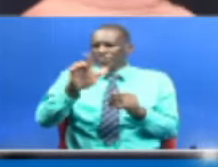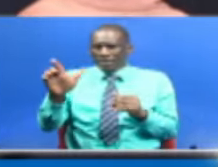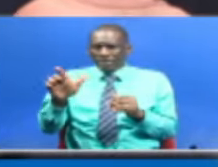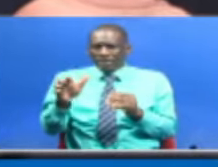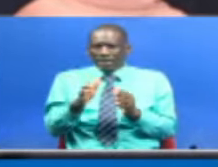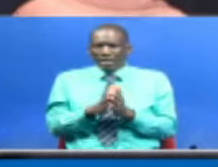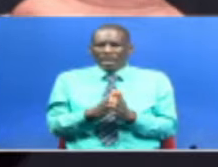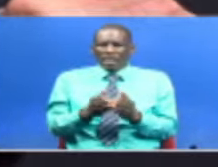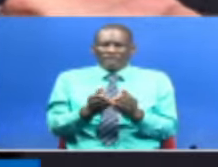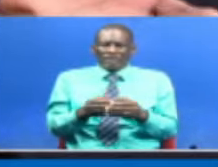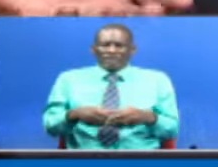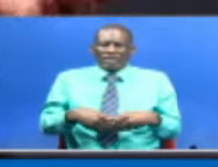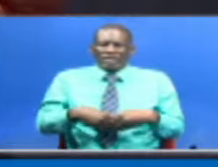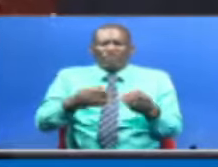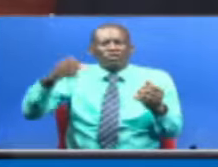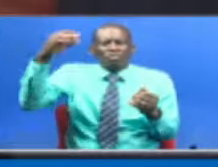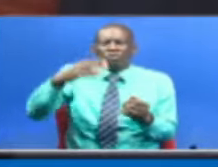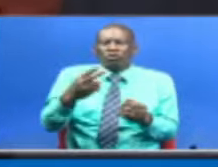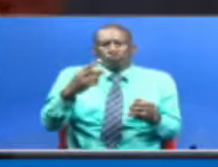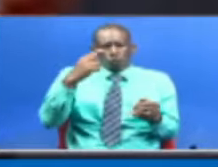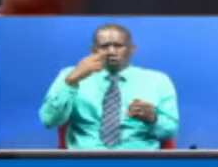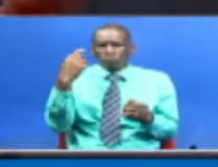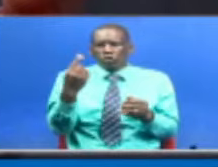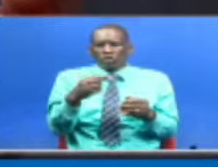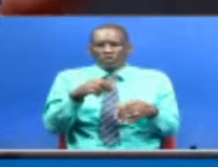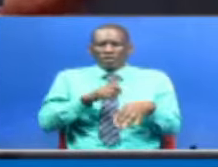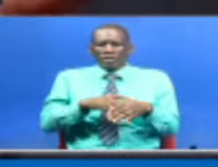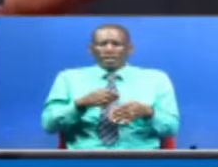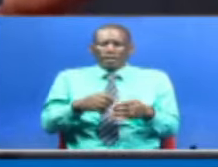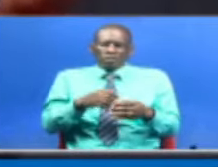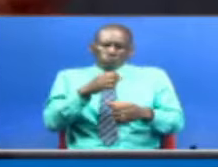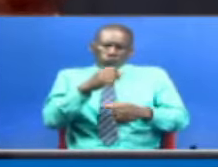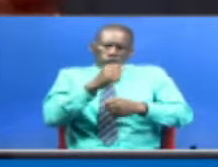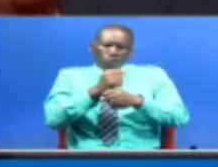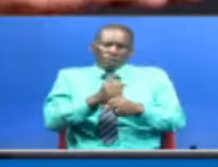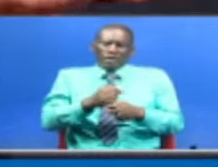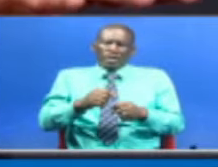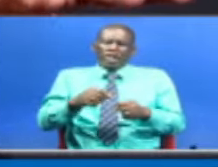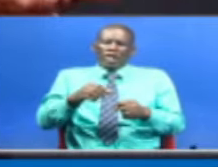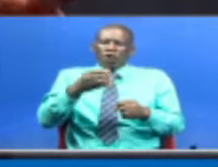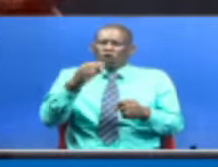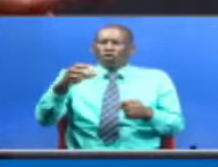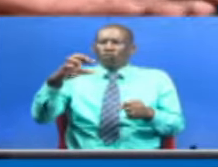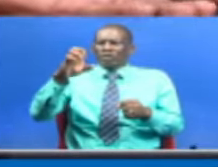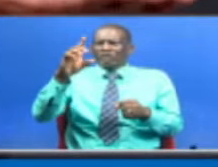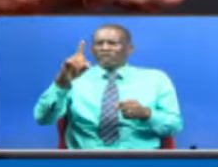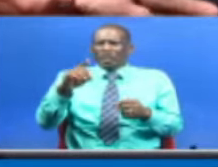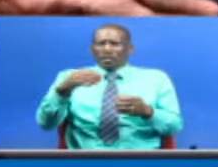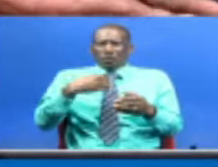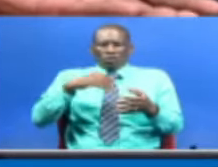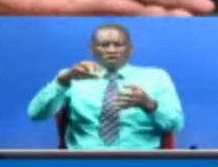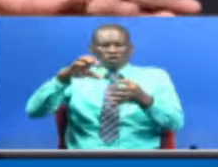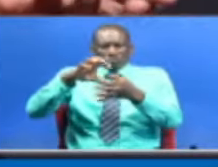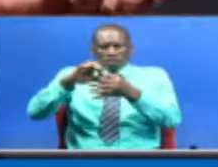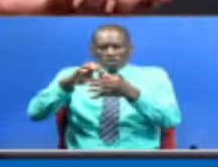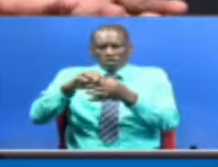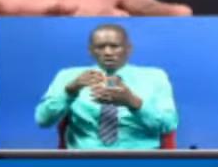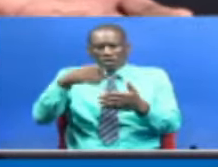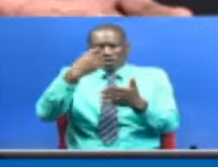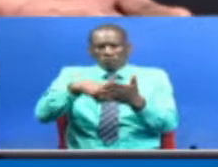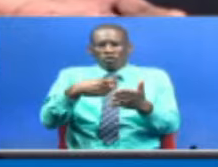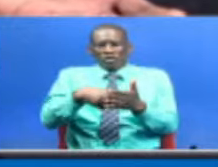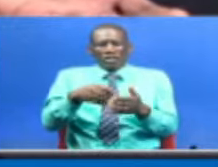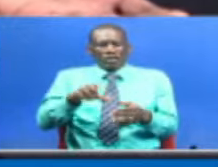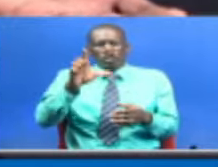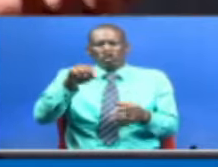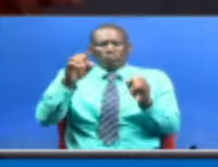homes. Because by the time you are really building an off-grid, to build up a network with those conductors and the pricing is not